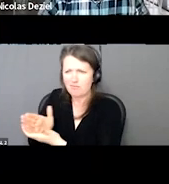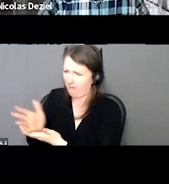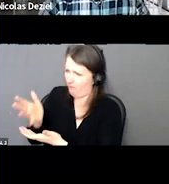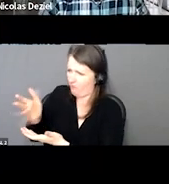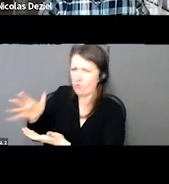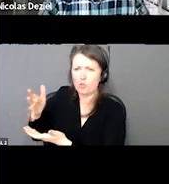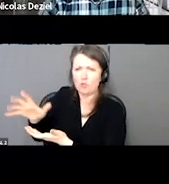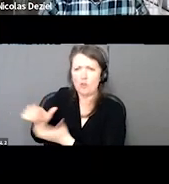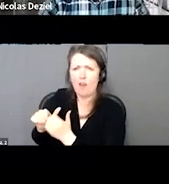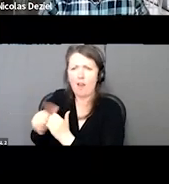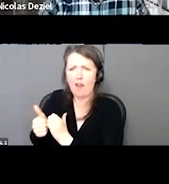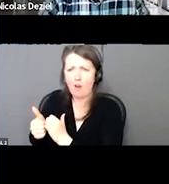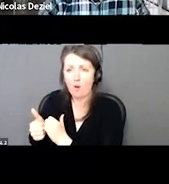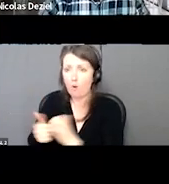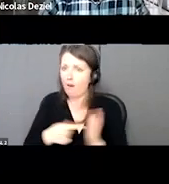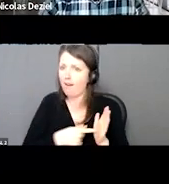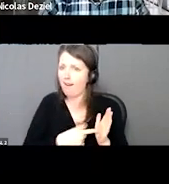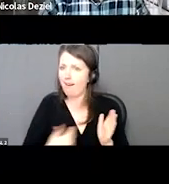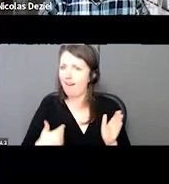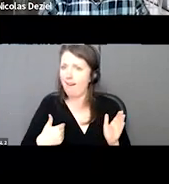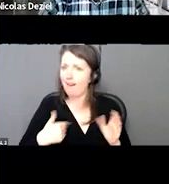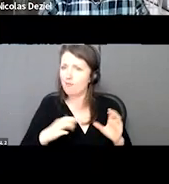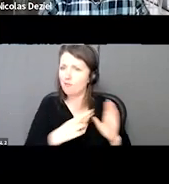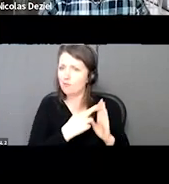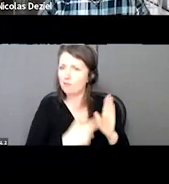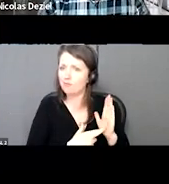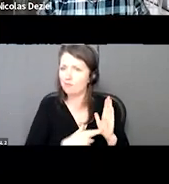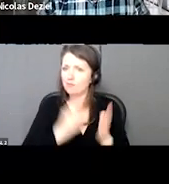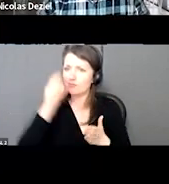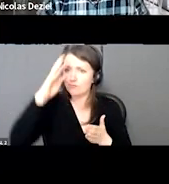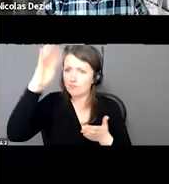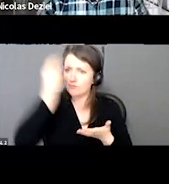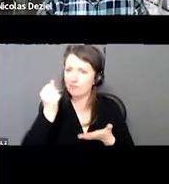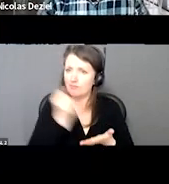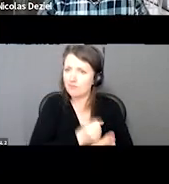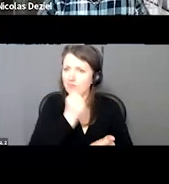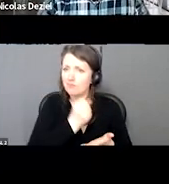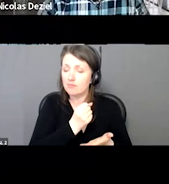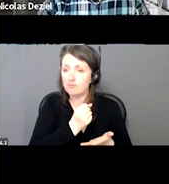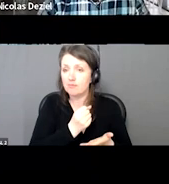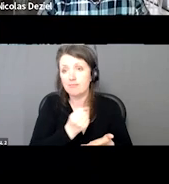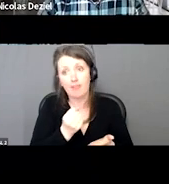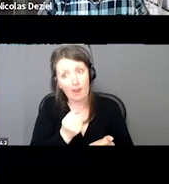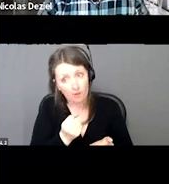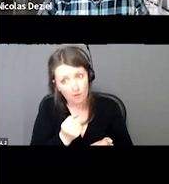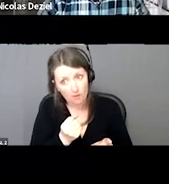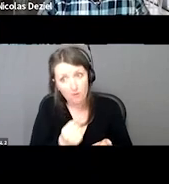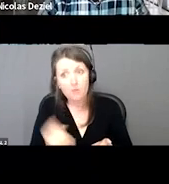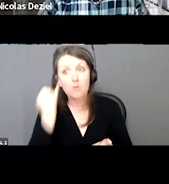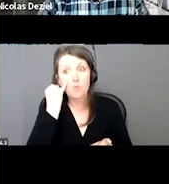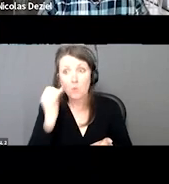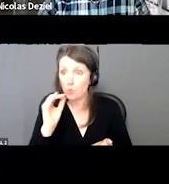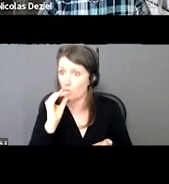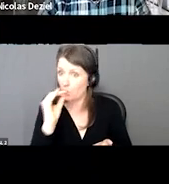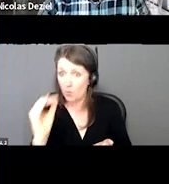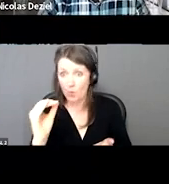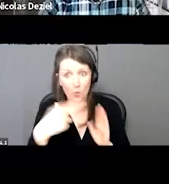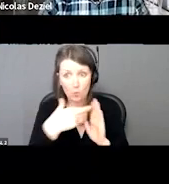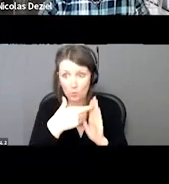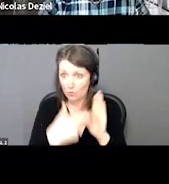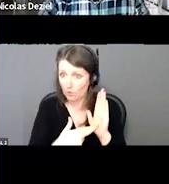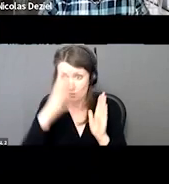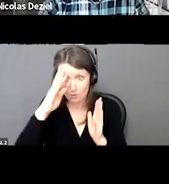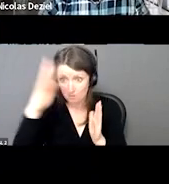have a registered patent or granted patent, it'll be a bit more difficult. I'm not saying that it's not possible. It's still possible, but